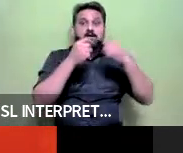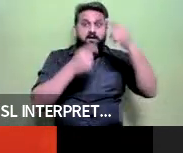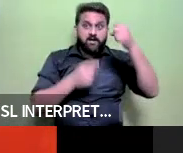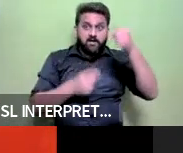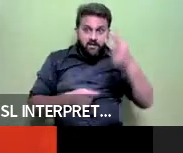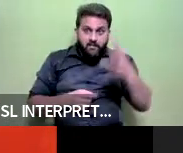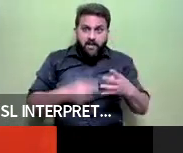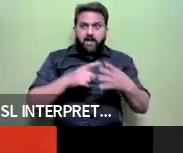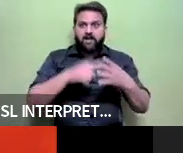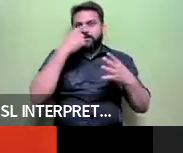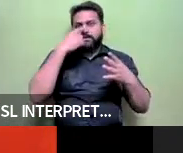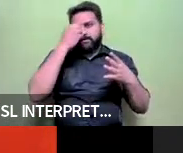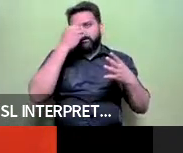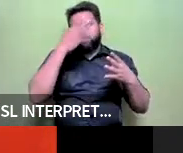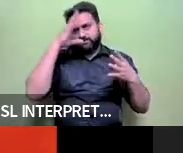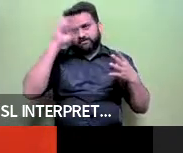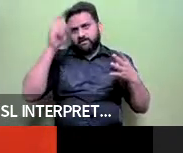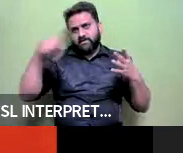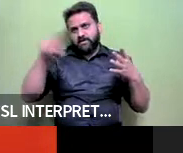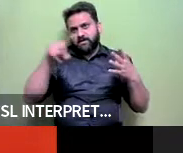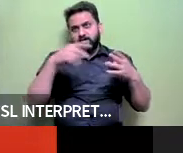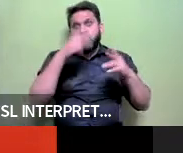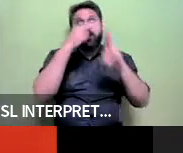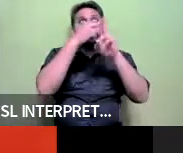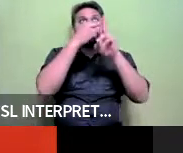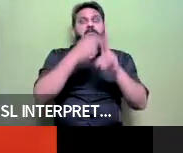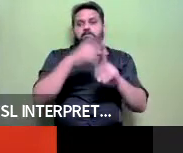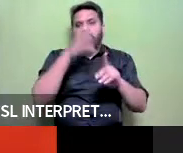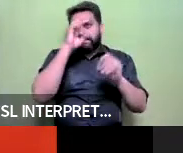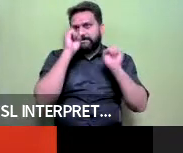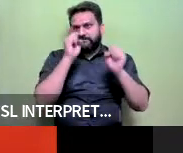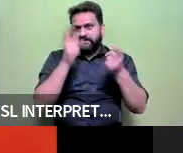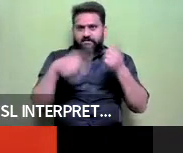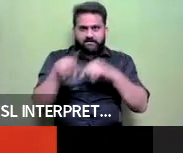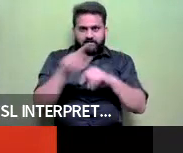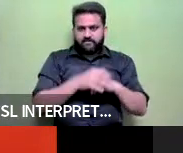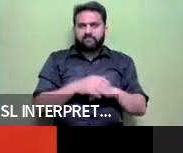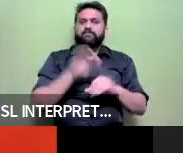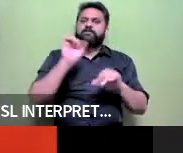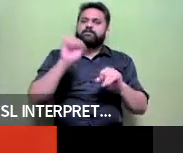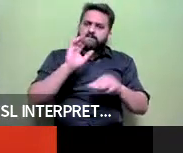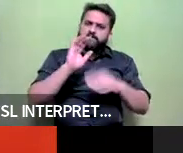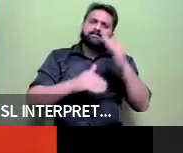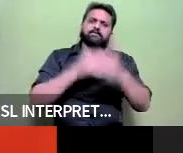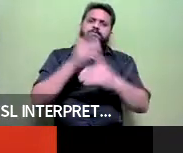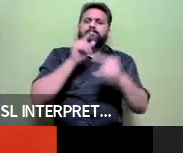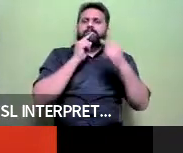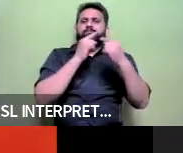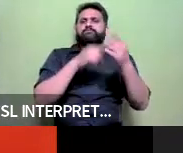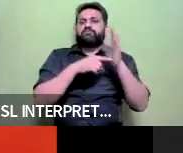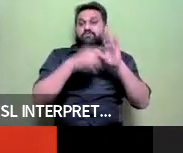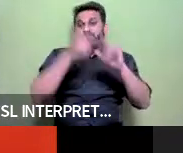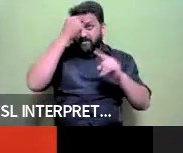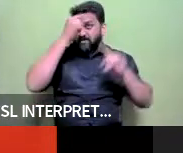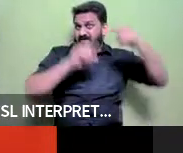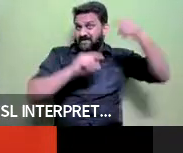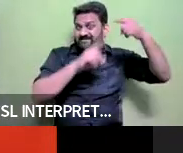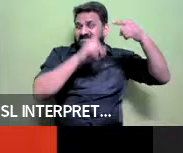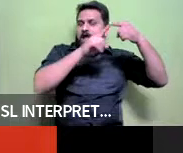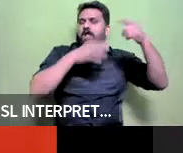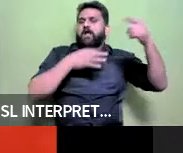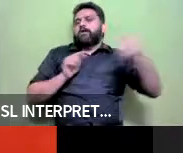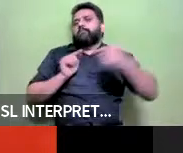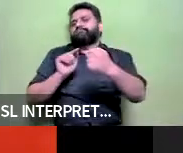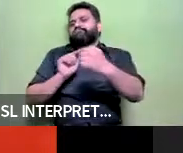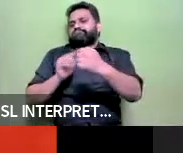them and they remember that. Okay. And then you can show to them that under the first issue, we have this